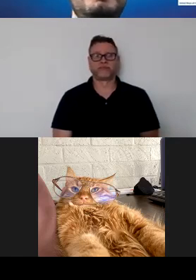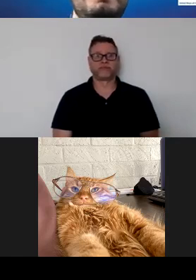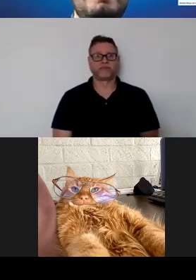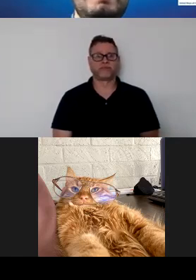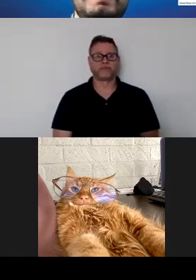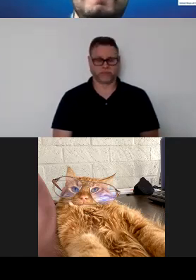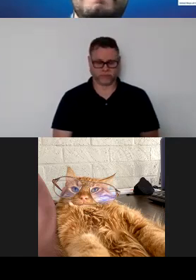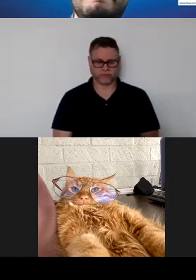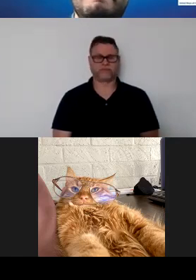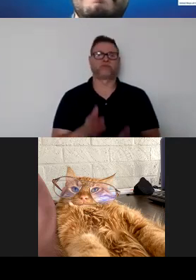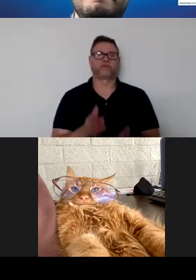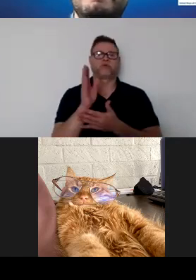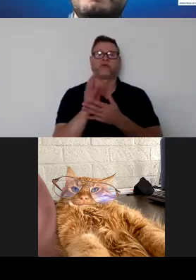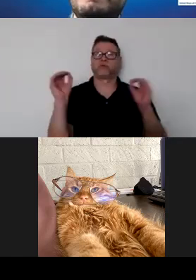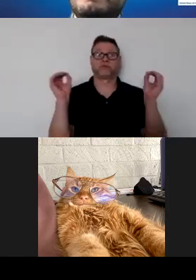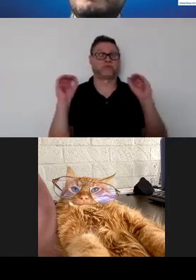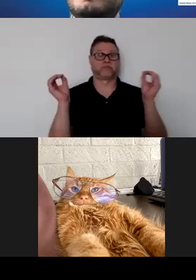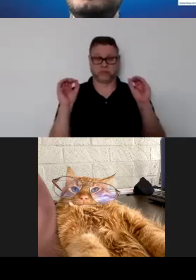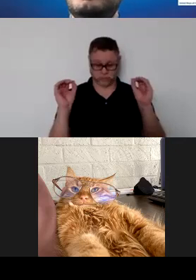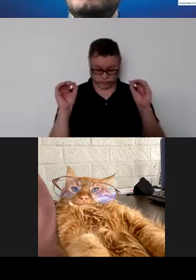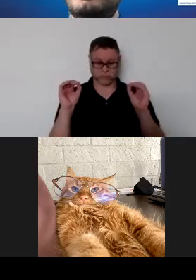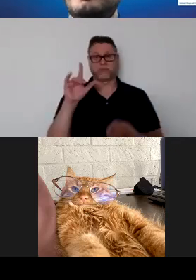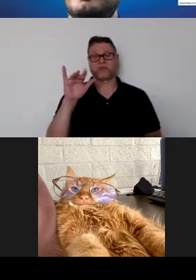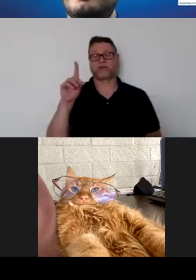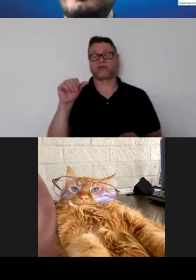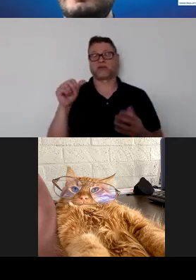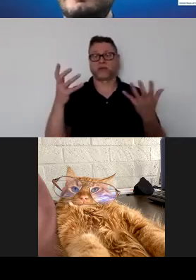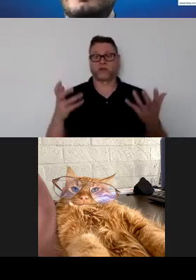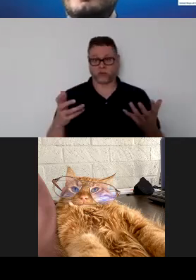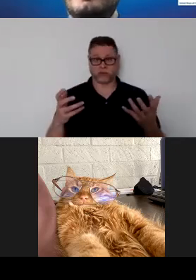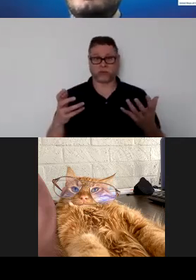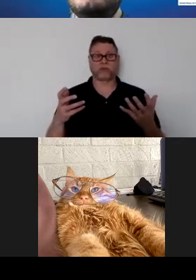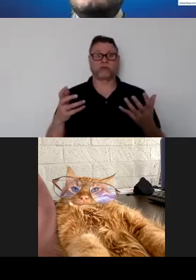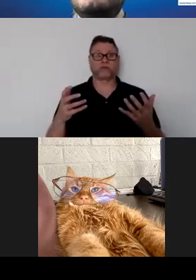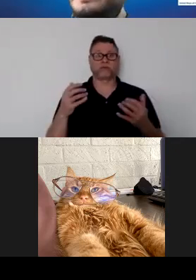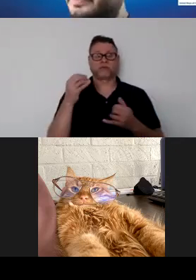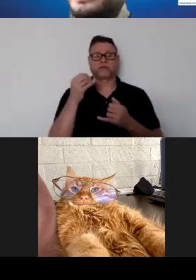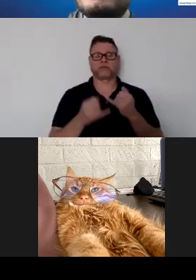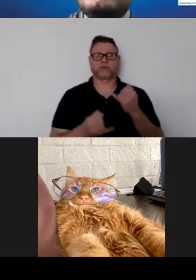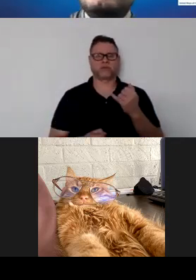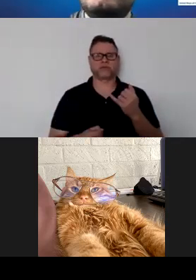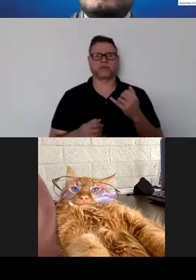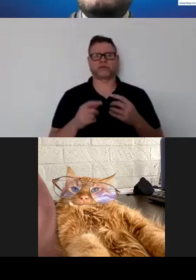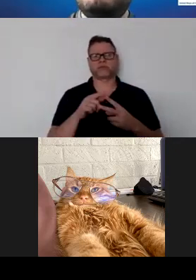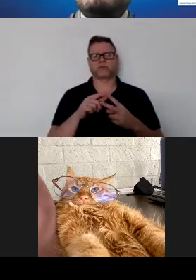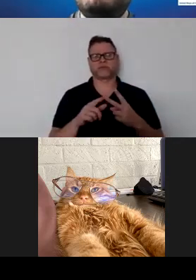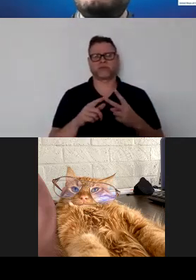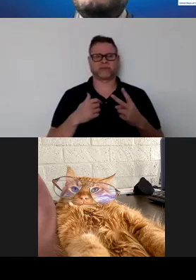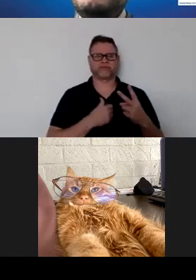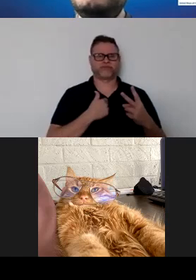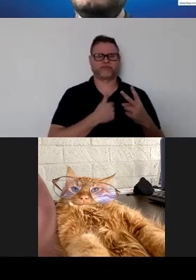All right. If nothing else, Lydia, do you want to take us through the last couple pieces? Yes, sorry,